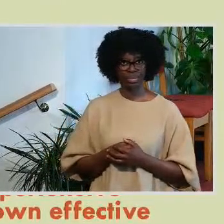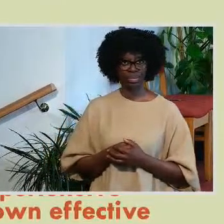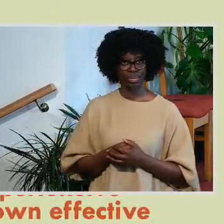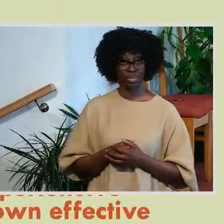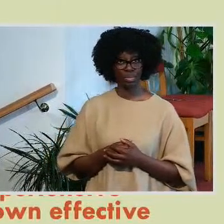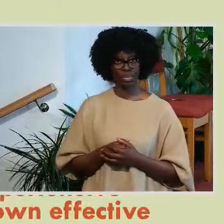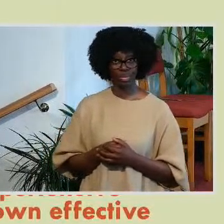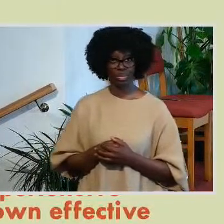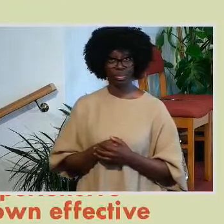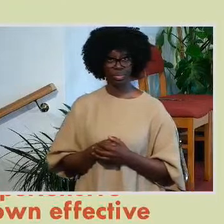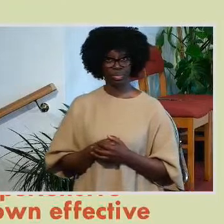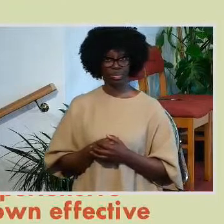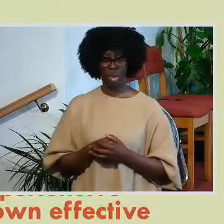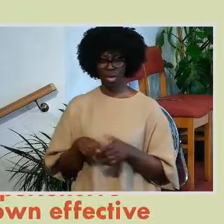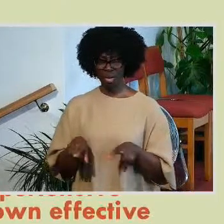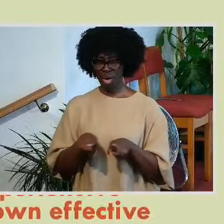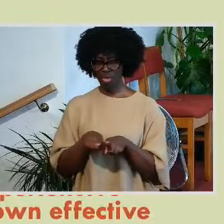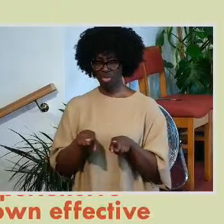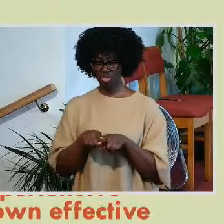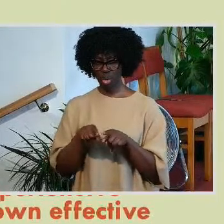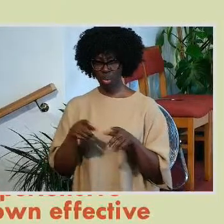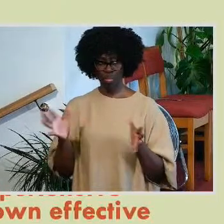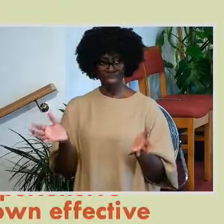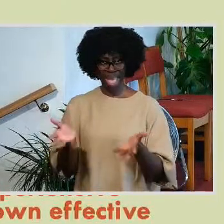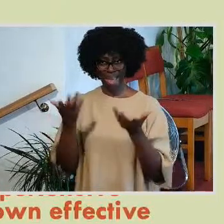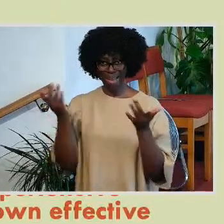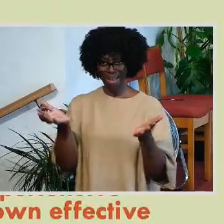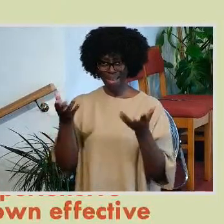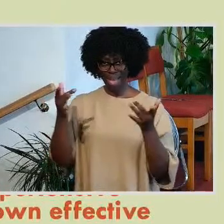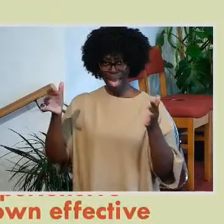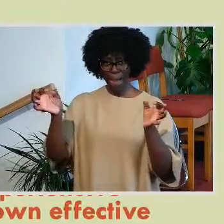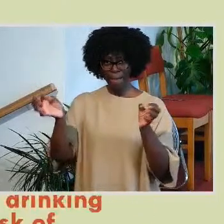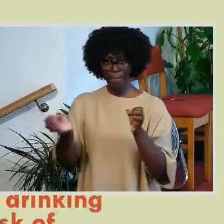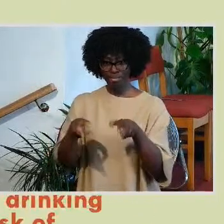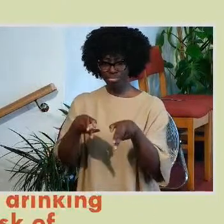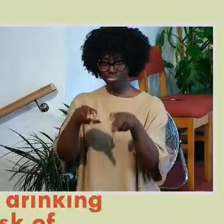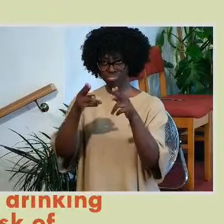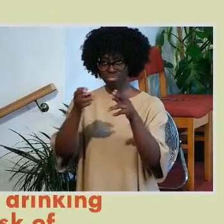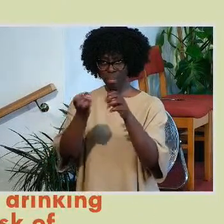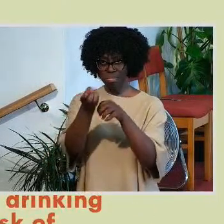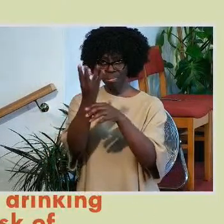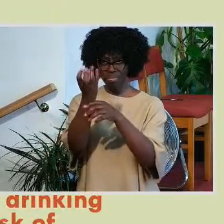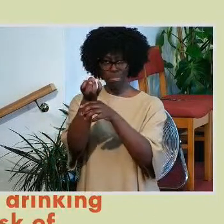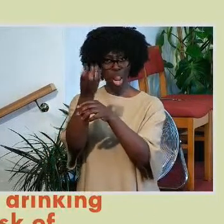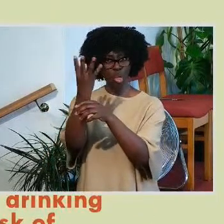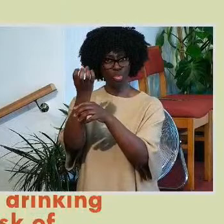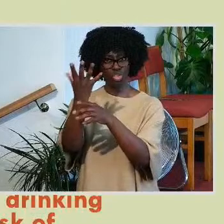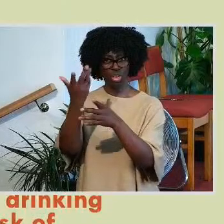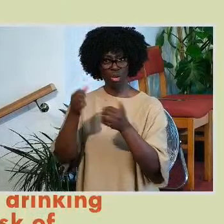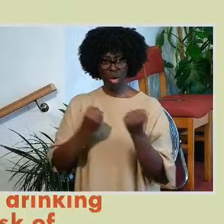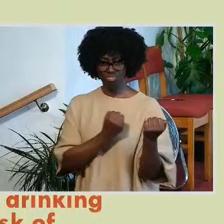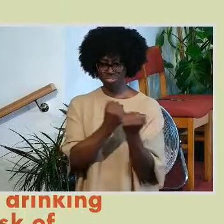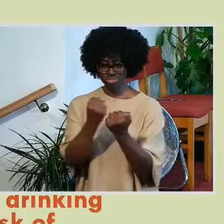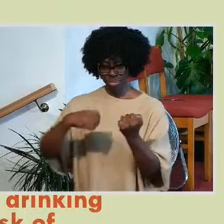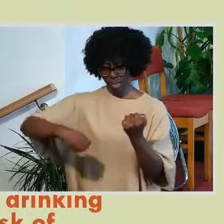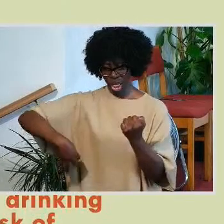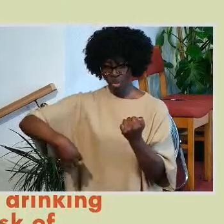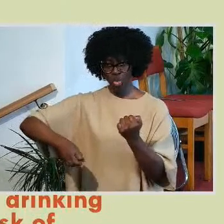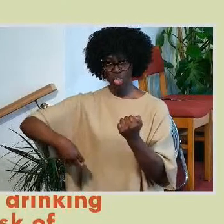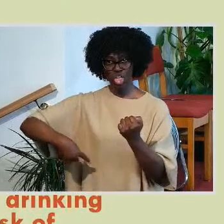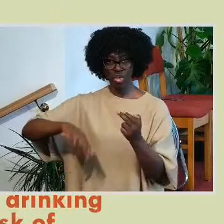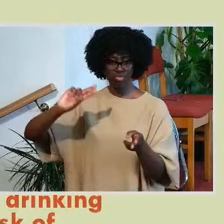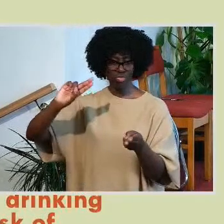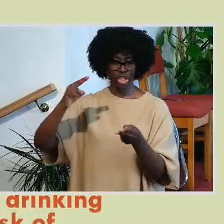Reducing exposure to air pollution and smoking in particular as well. I didn't go through those things, but I thought they were quite